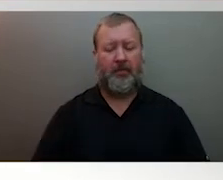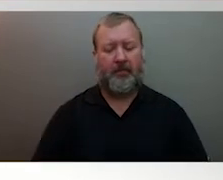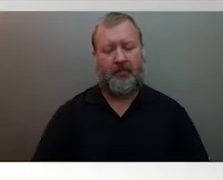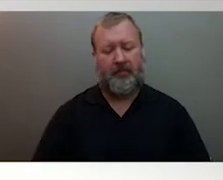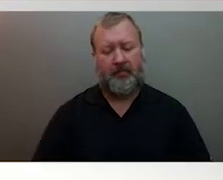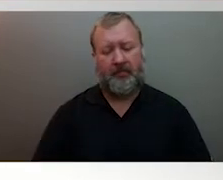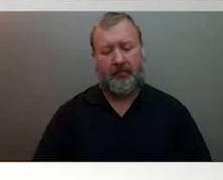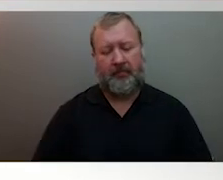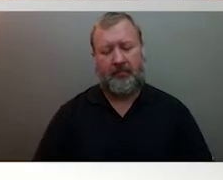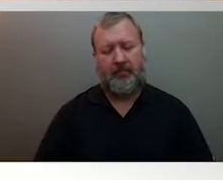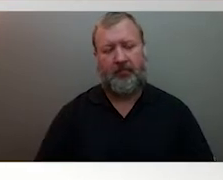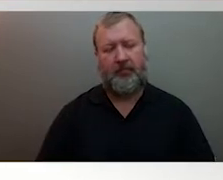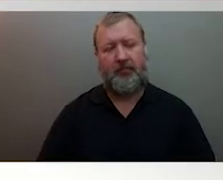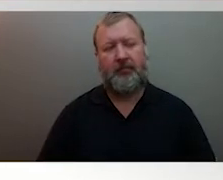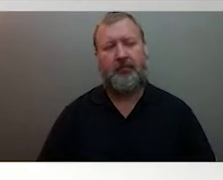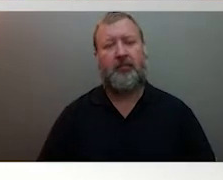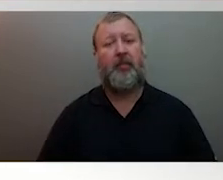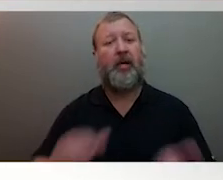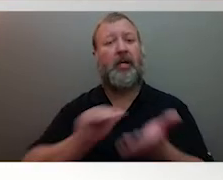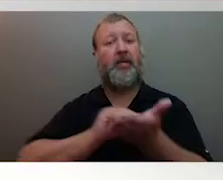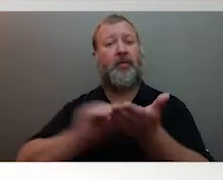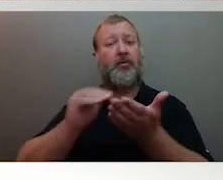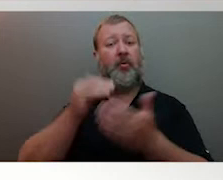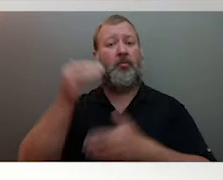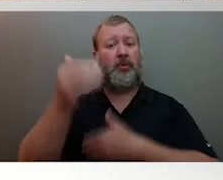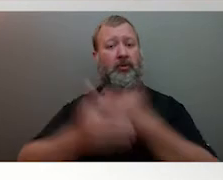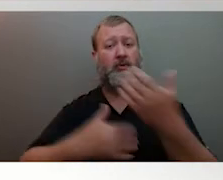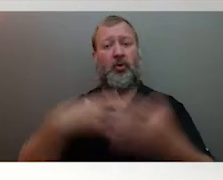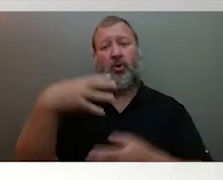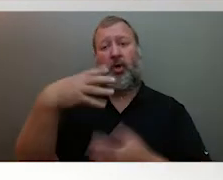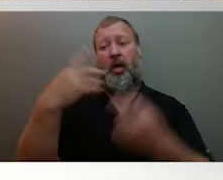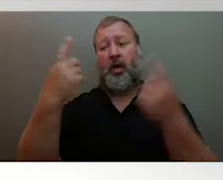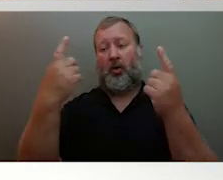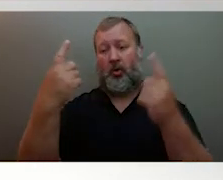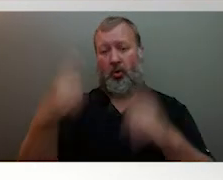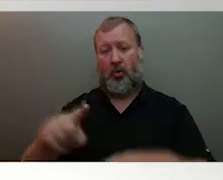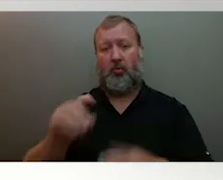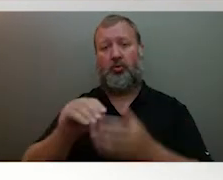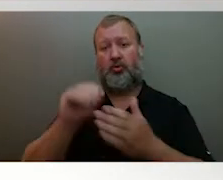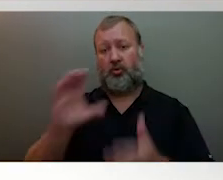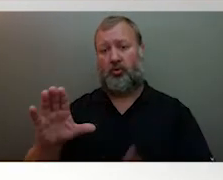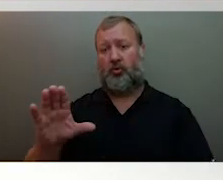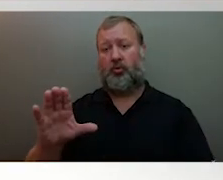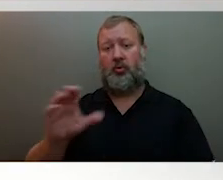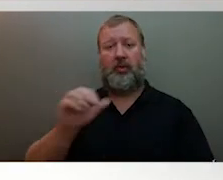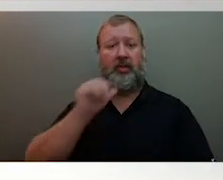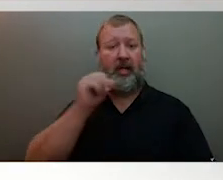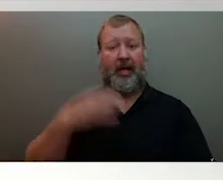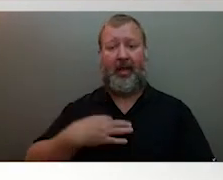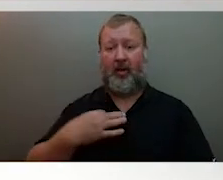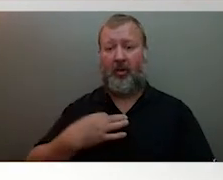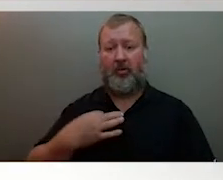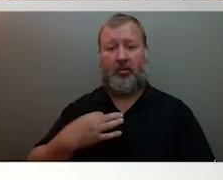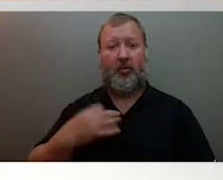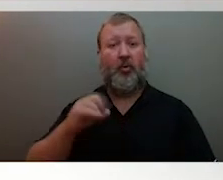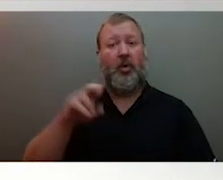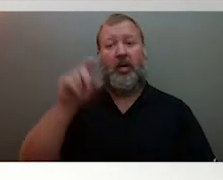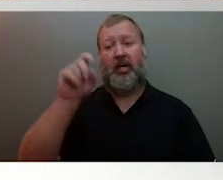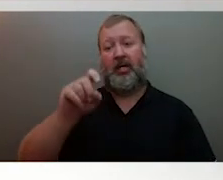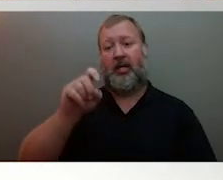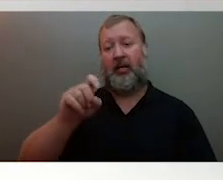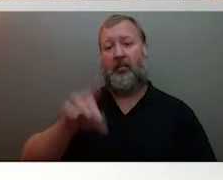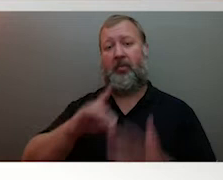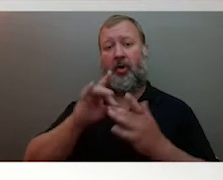Dismissal procedures. Dismissal often occurs when it is determined that a student is no longer eligible or in need of